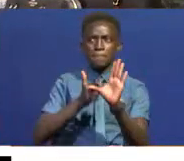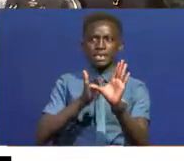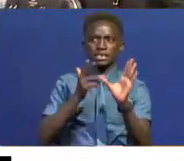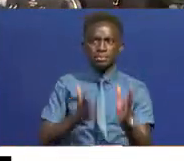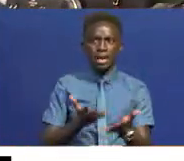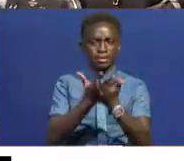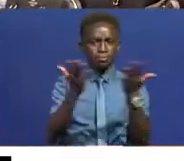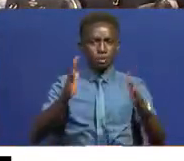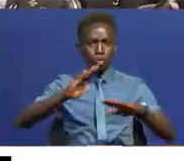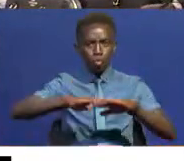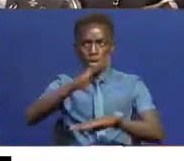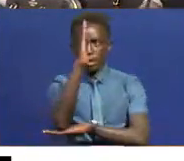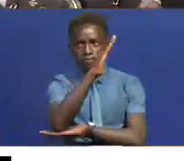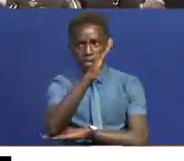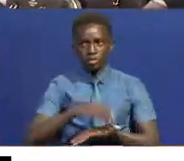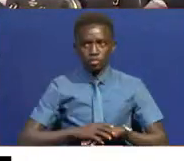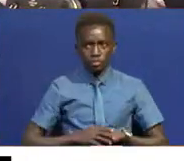afternoon.